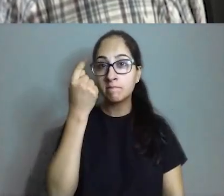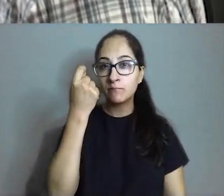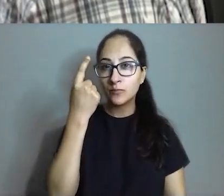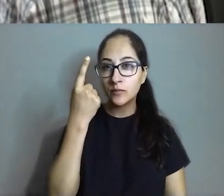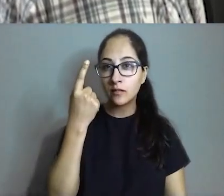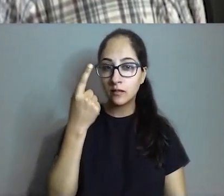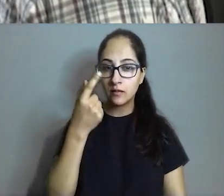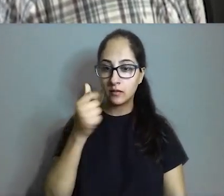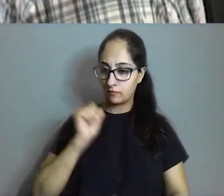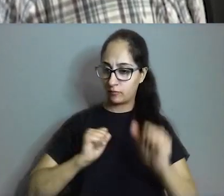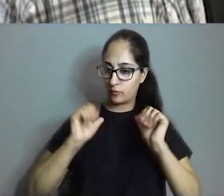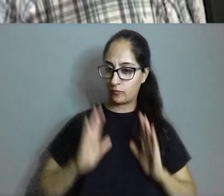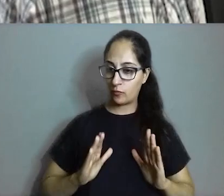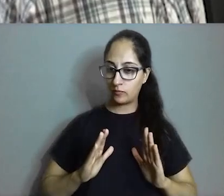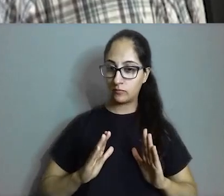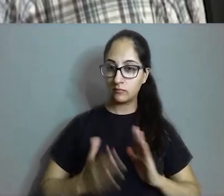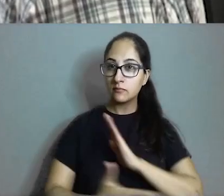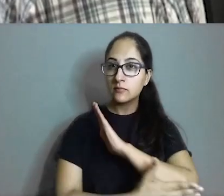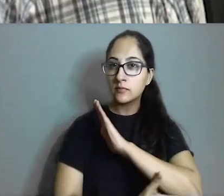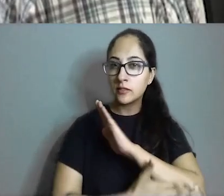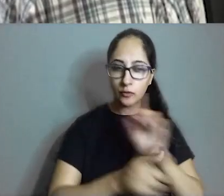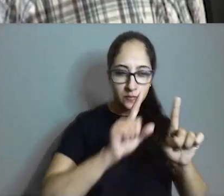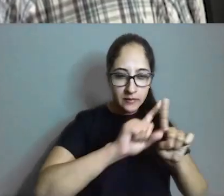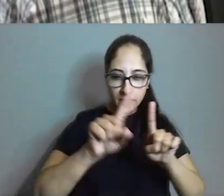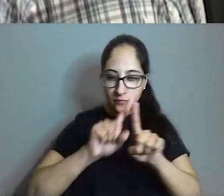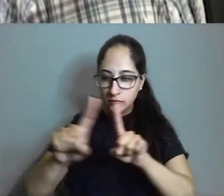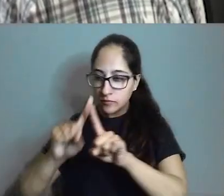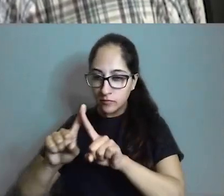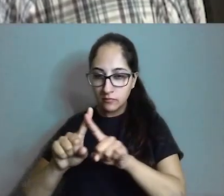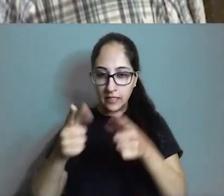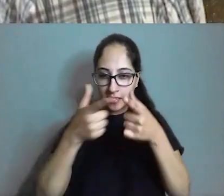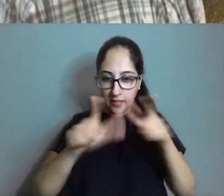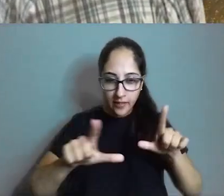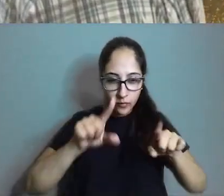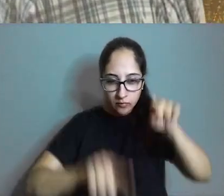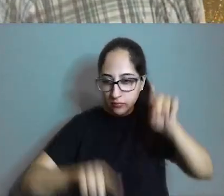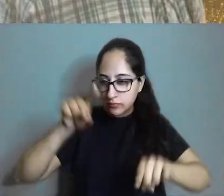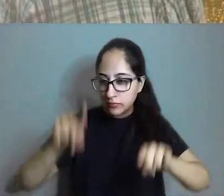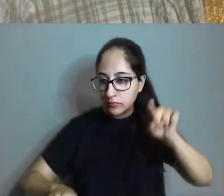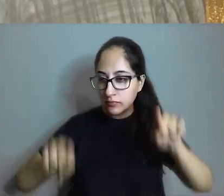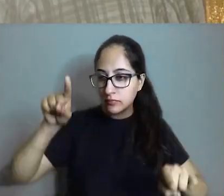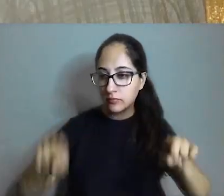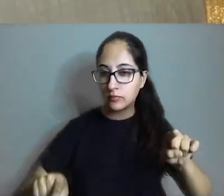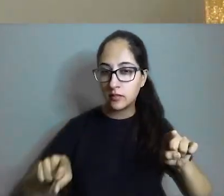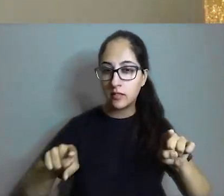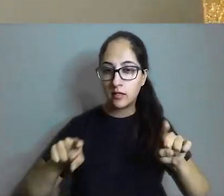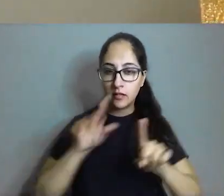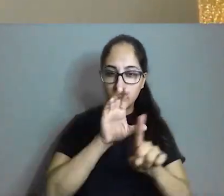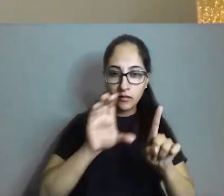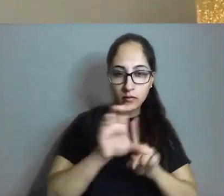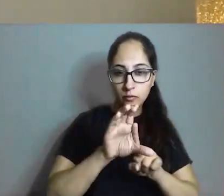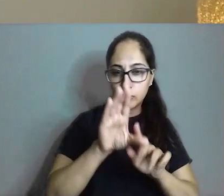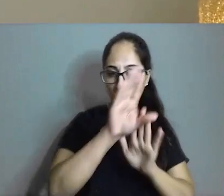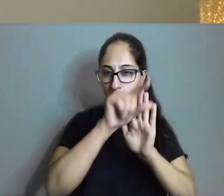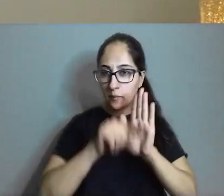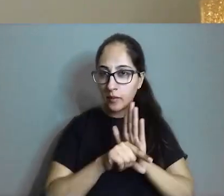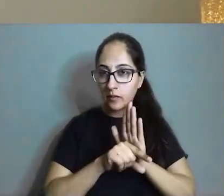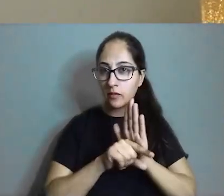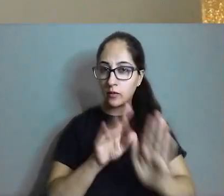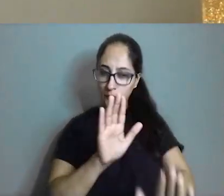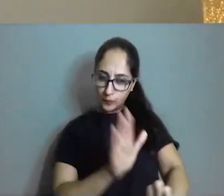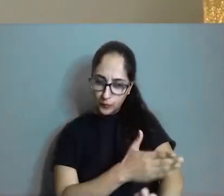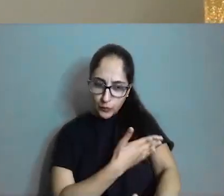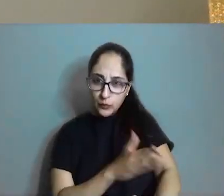you think about bringing together musicians from all corners of the world who speak different